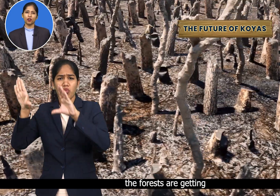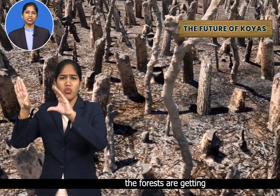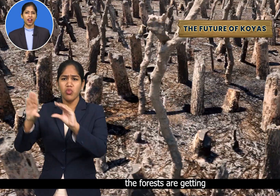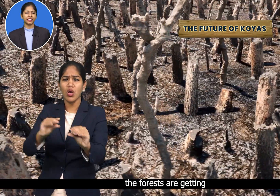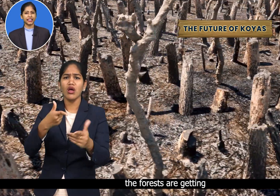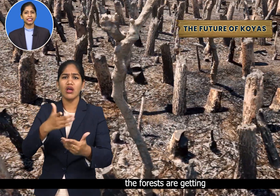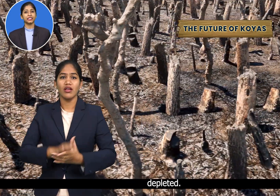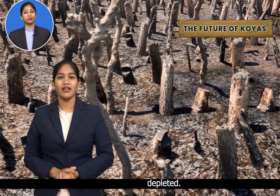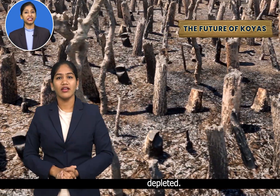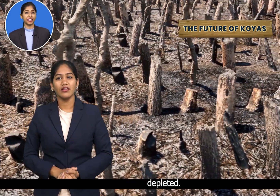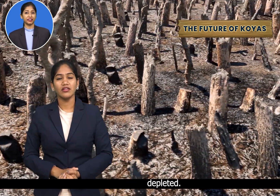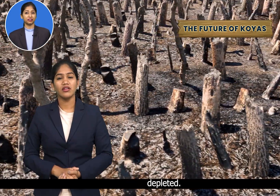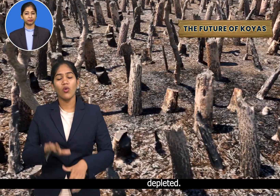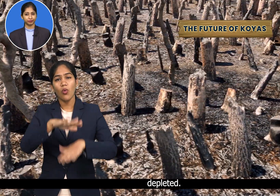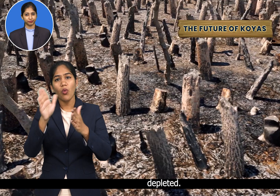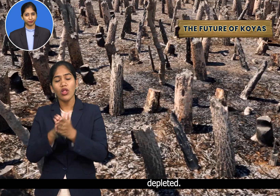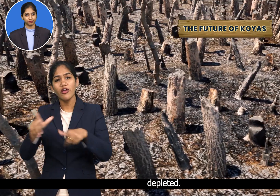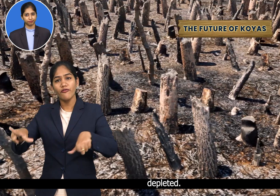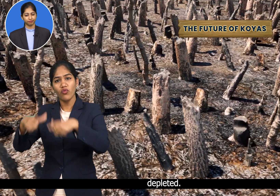the forests are getting depleted.